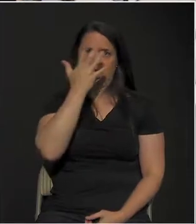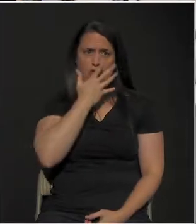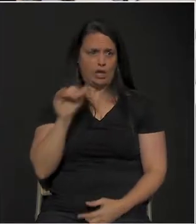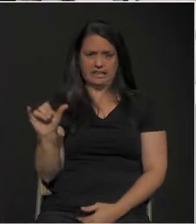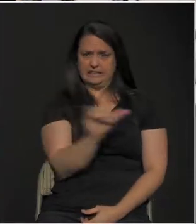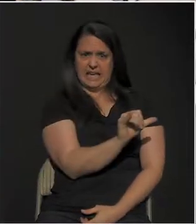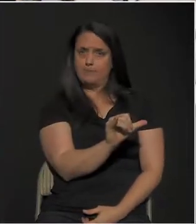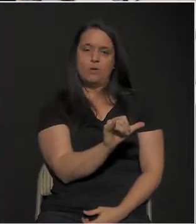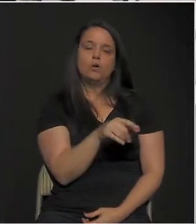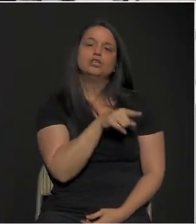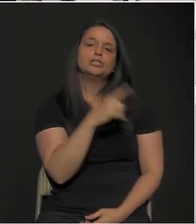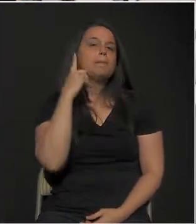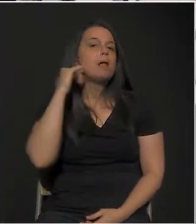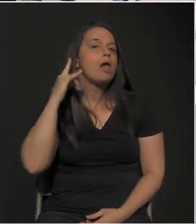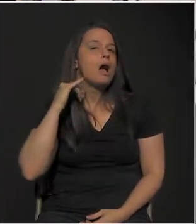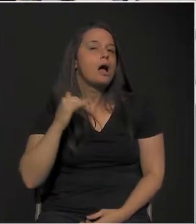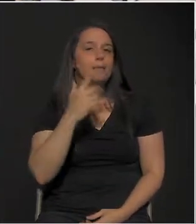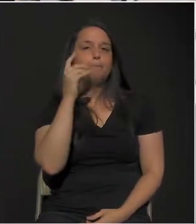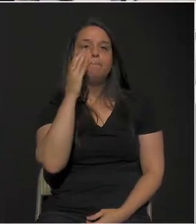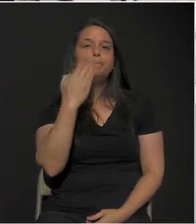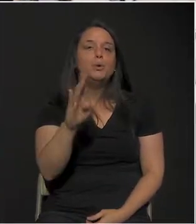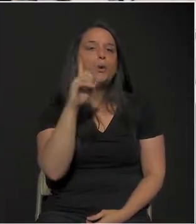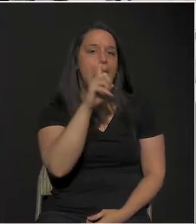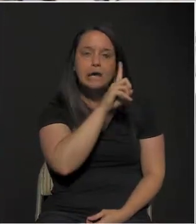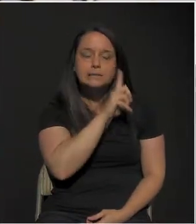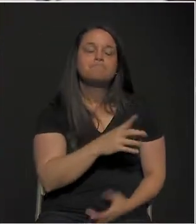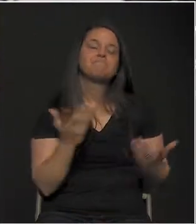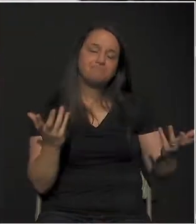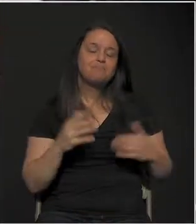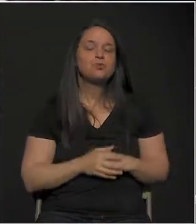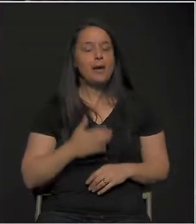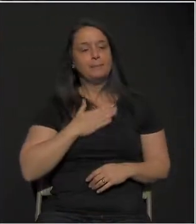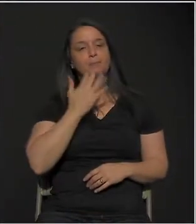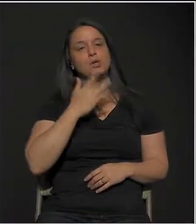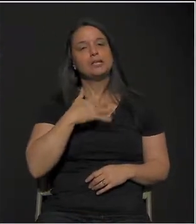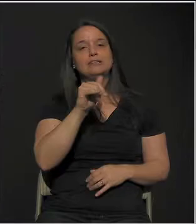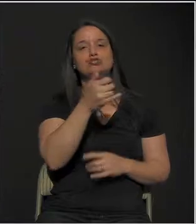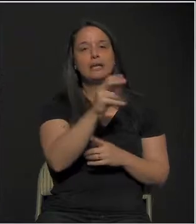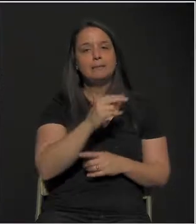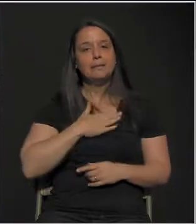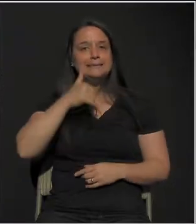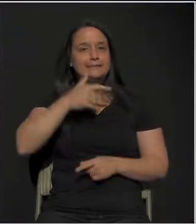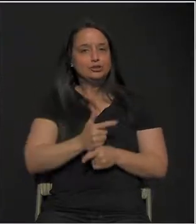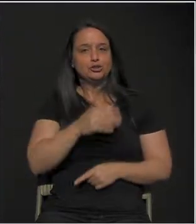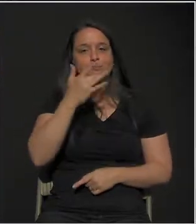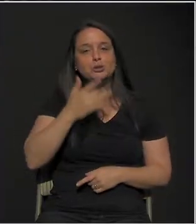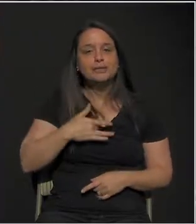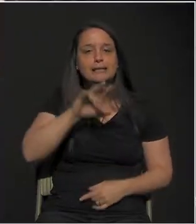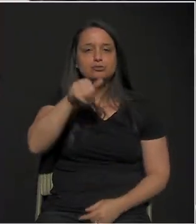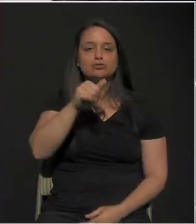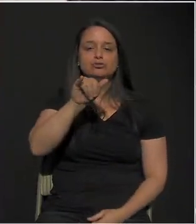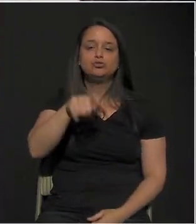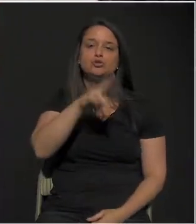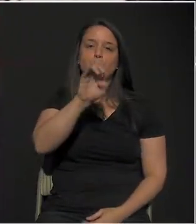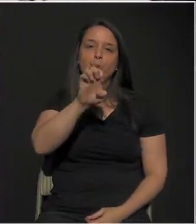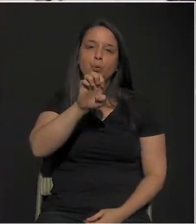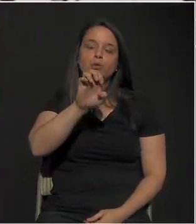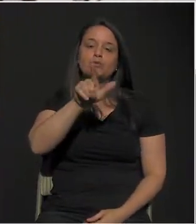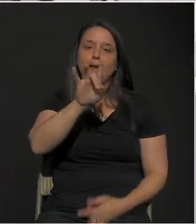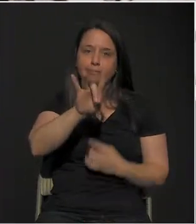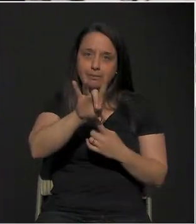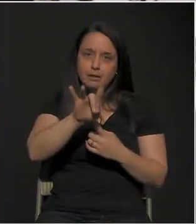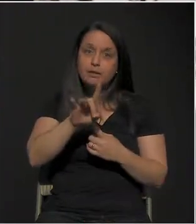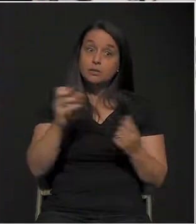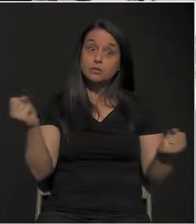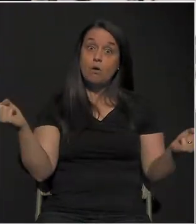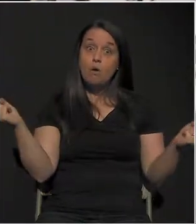blue-eyed, so which is cool. Anyway, so happy birthday, Jen. So here we are on my sister's birthday, June 28th. What is all of this